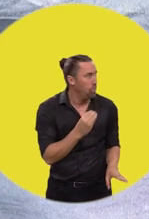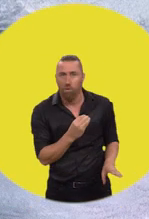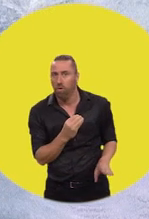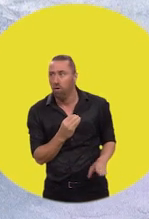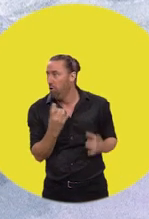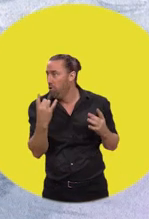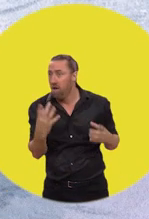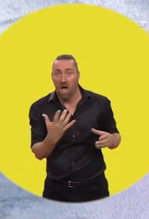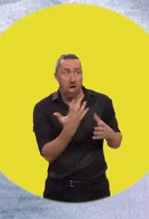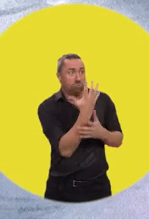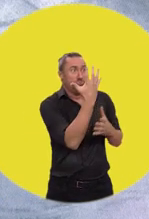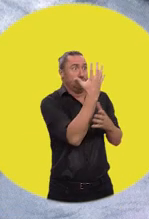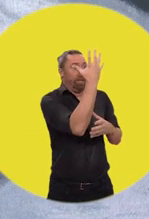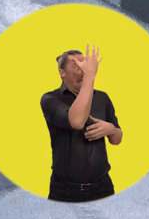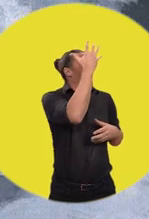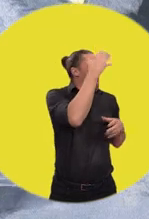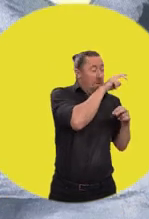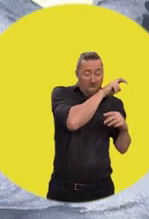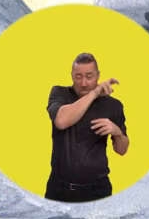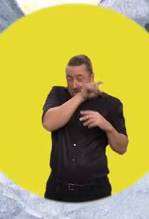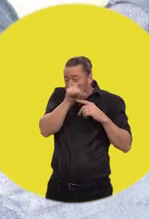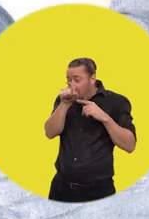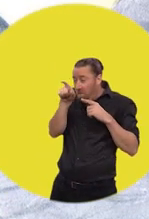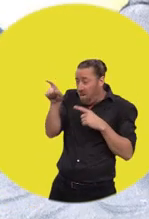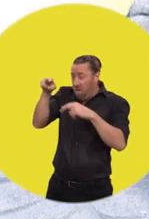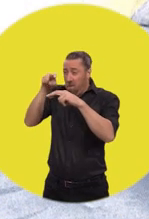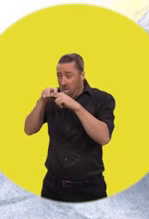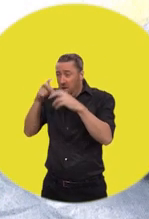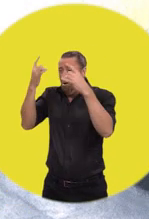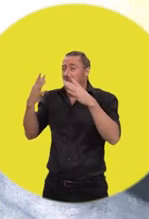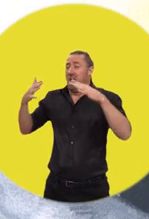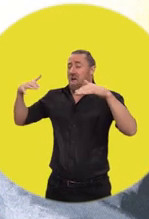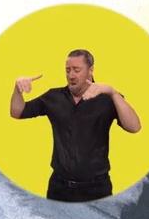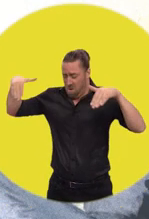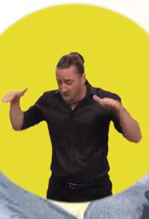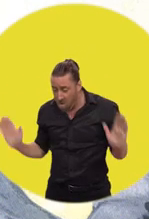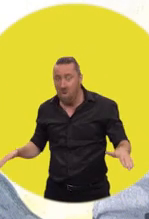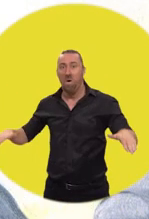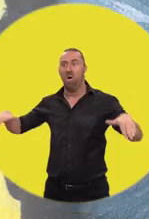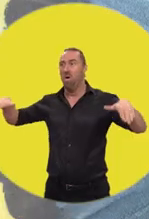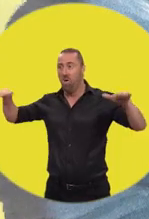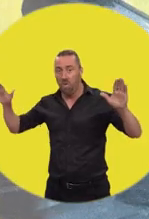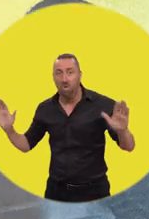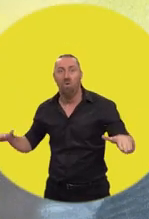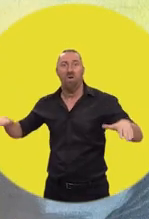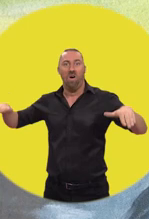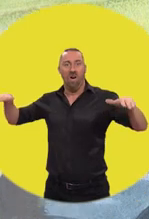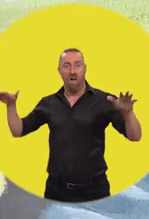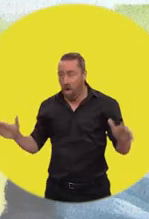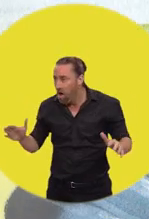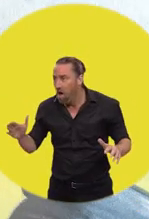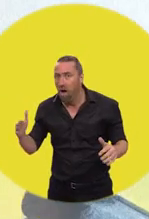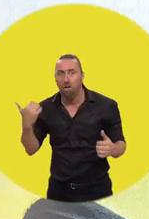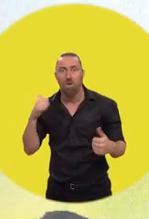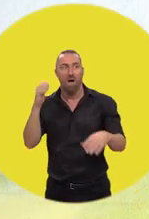the longest limb and flapped her wings furiously. Suddenly, Pippa was